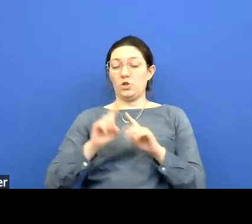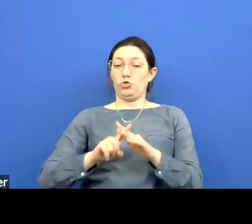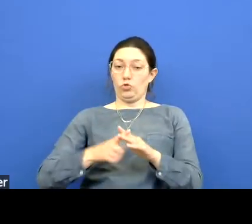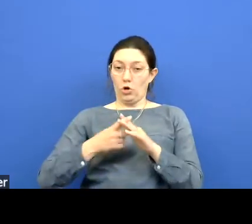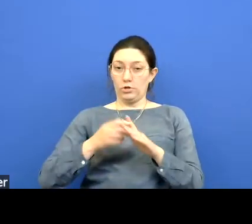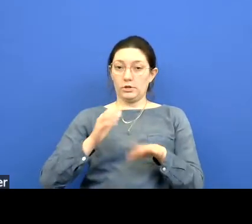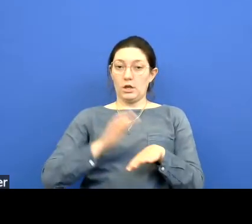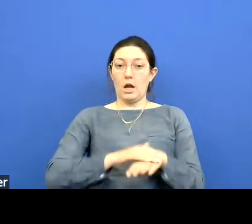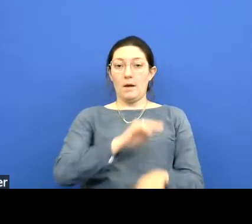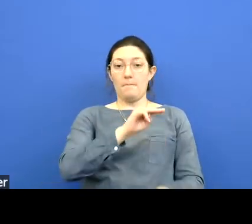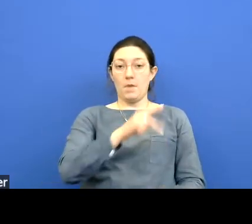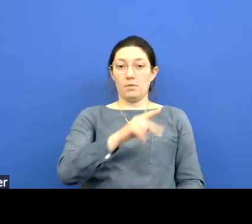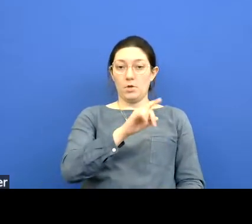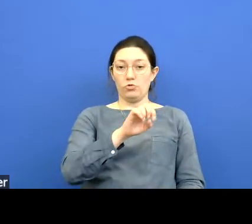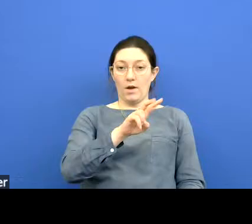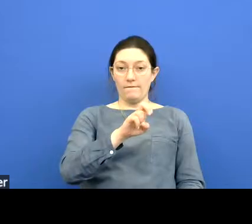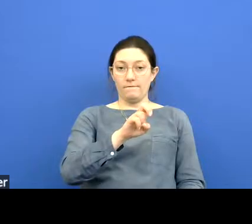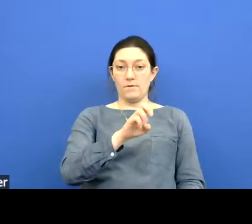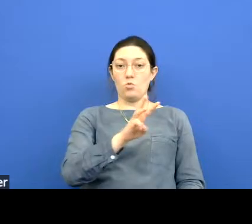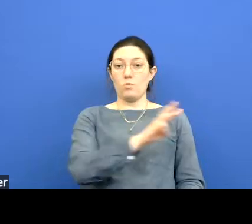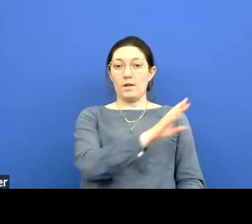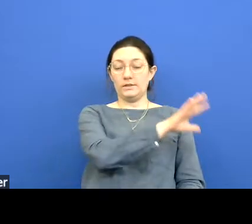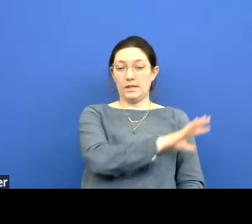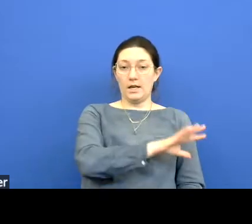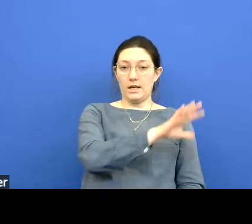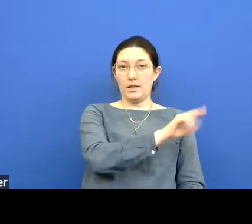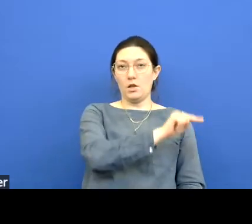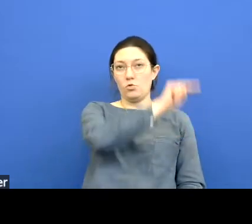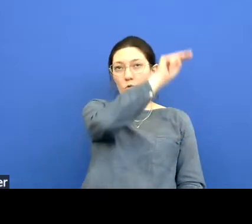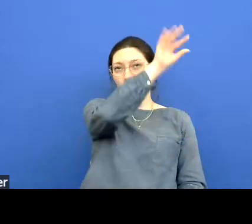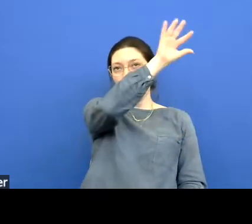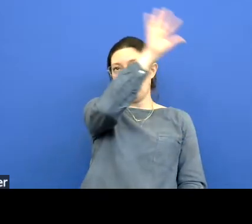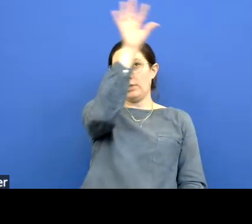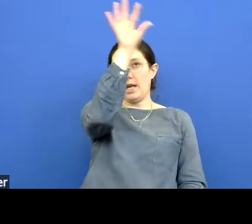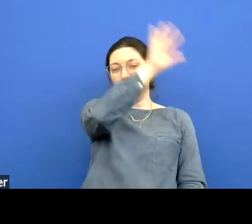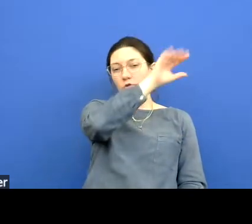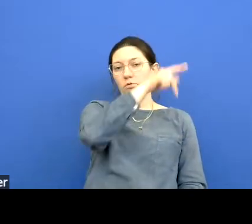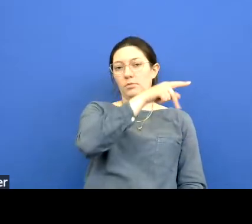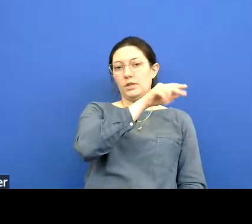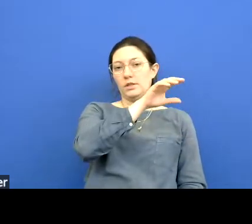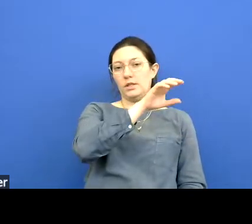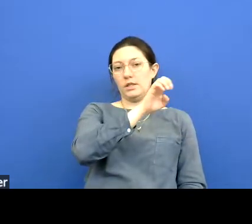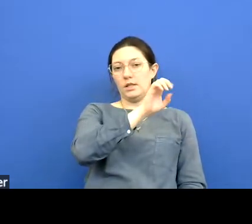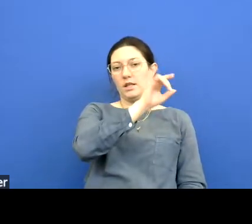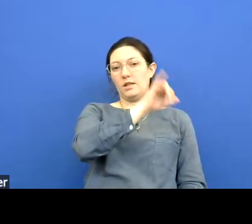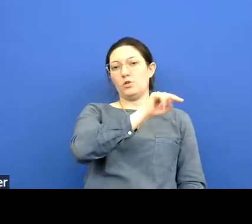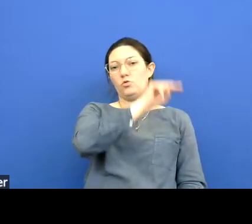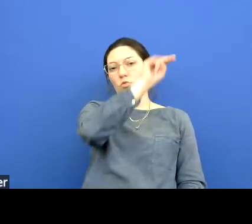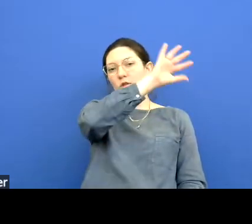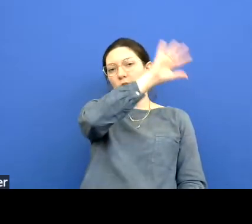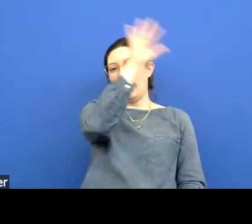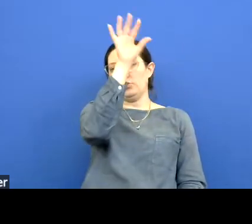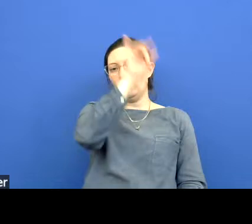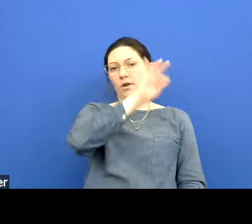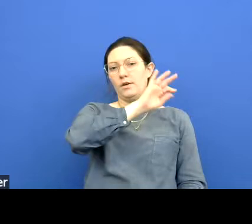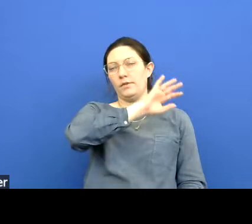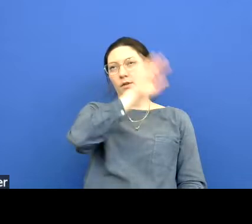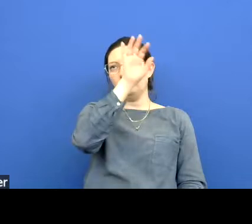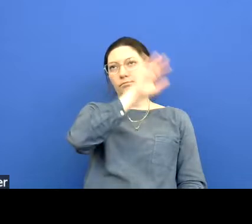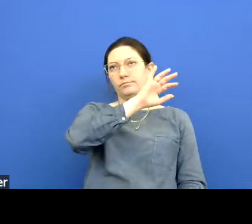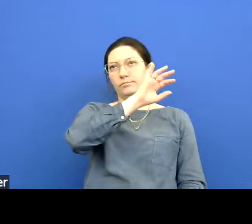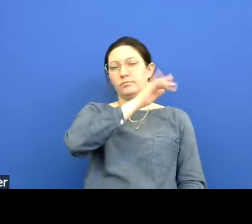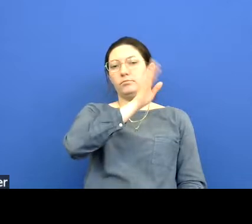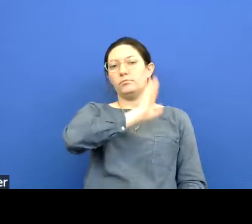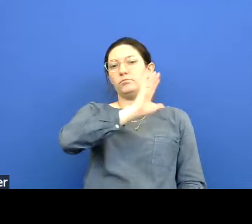on Marketplace Drive on the west side, the northernmost edge of the PCD is the northern edge of the